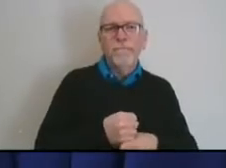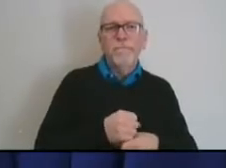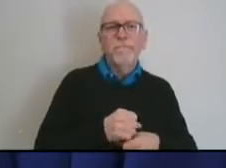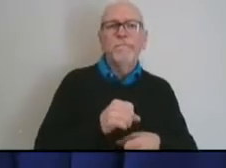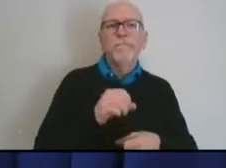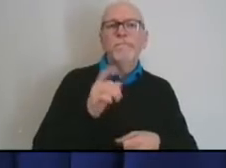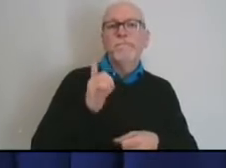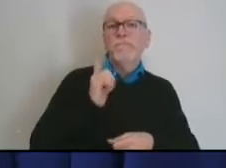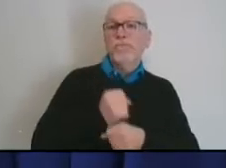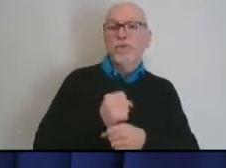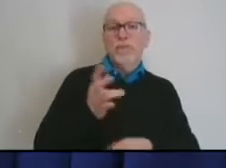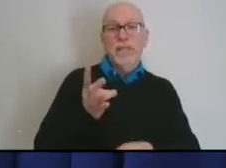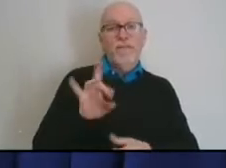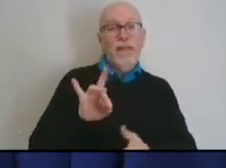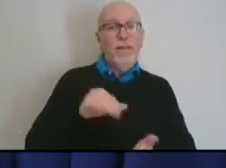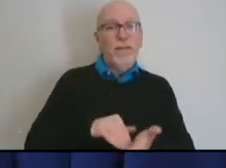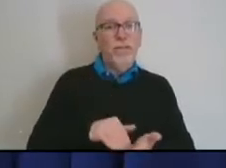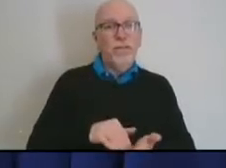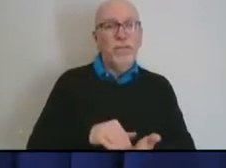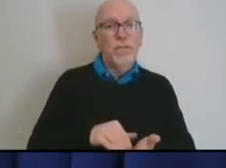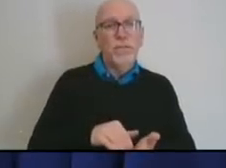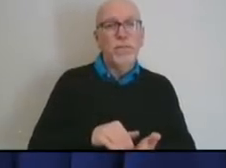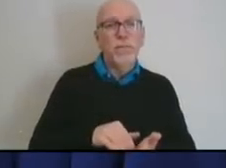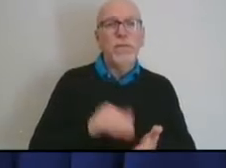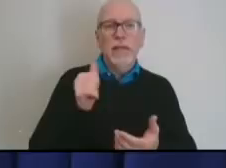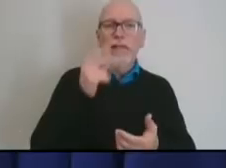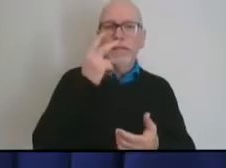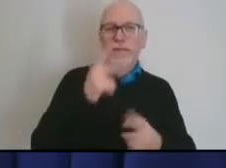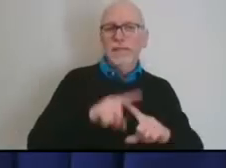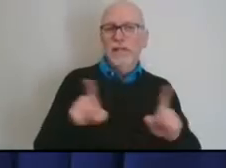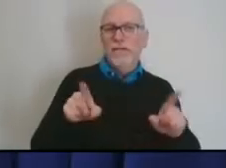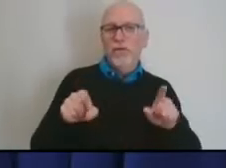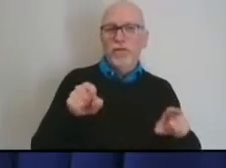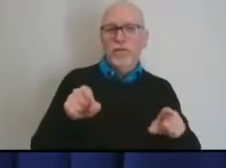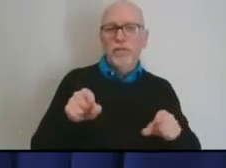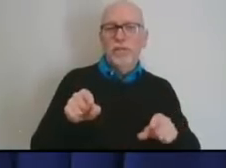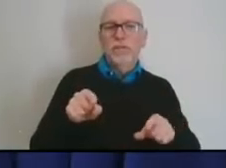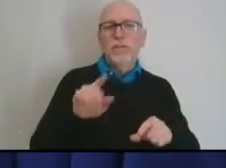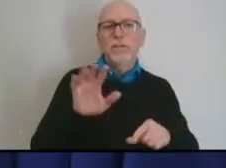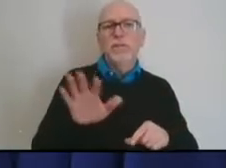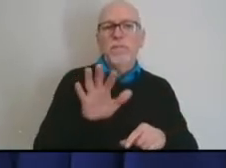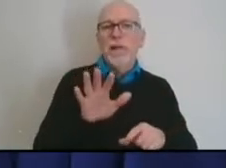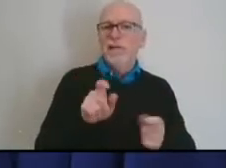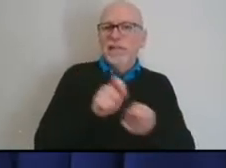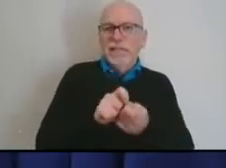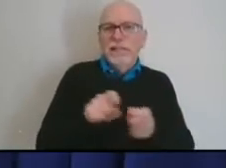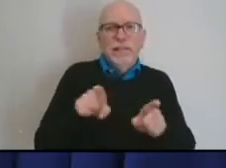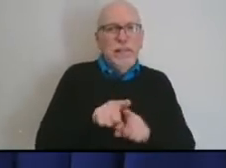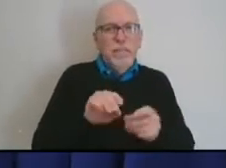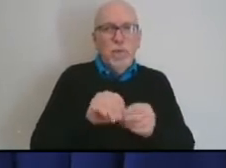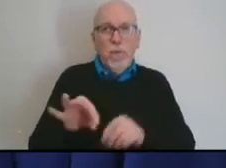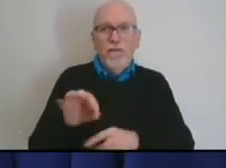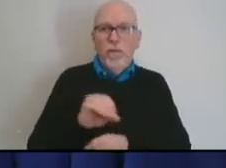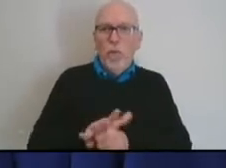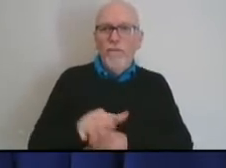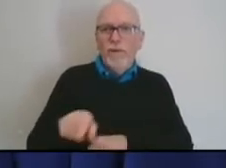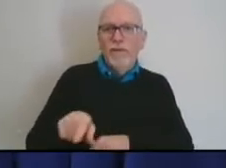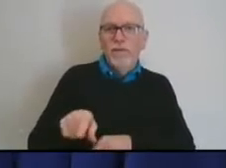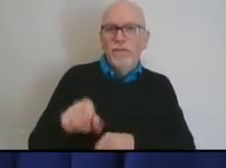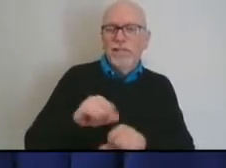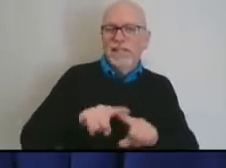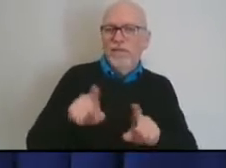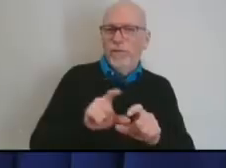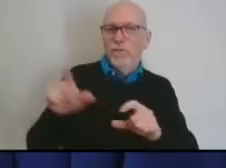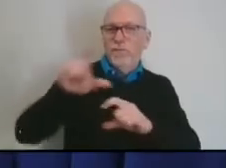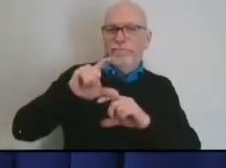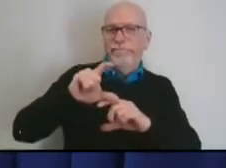78,000 last year. You can see the difference is about the exact difference of COVID. And so how do